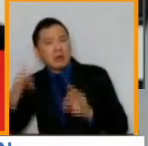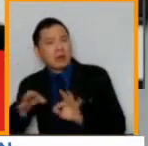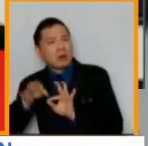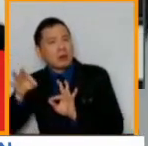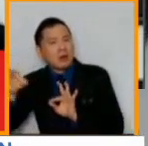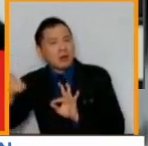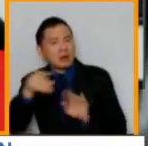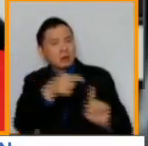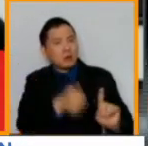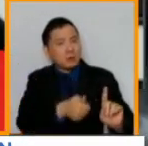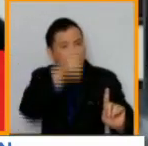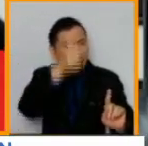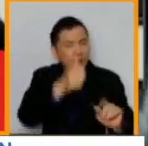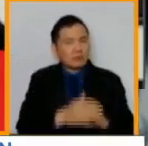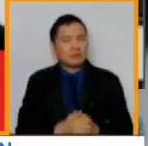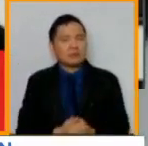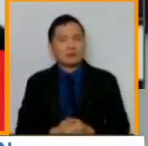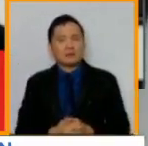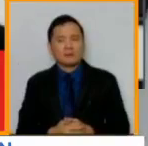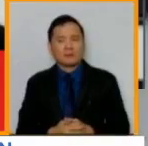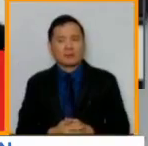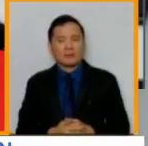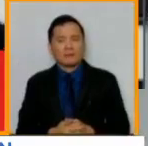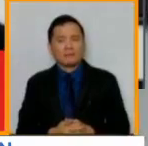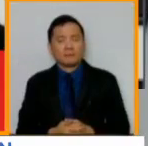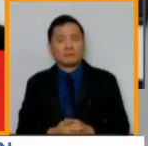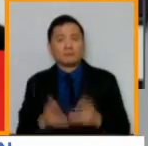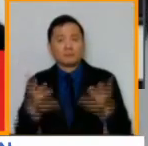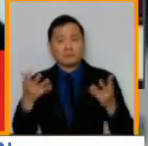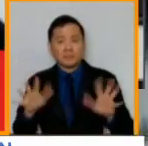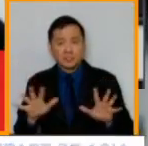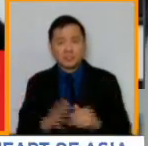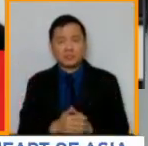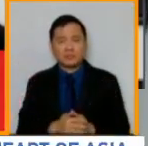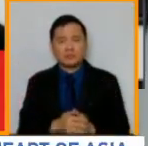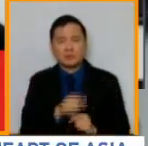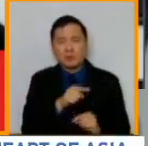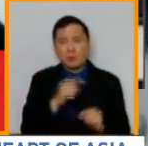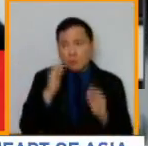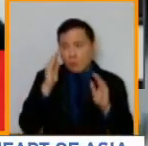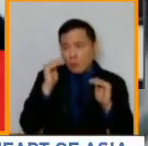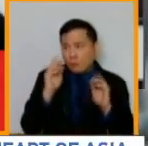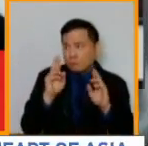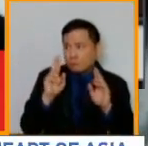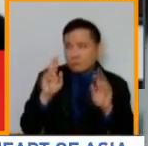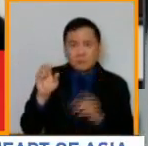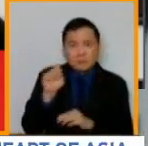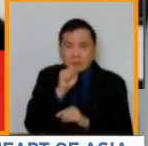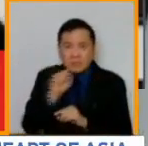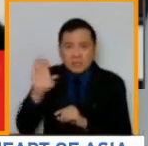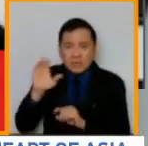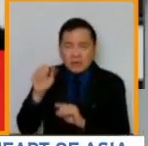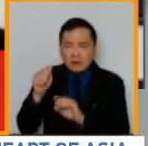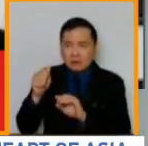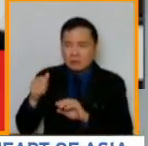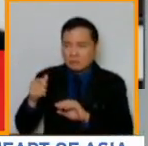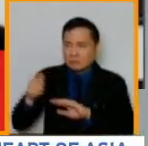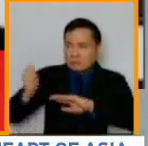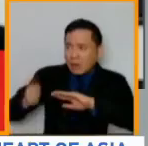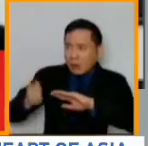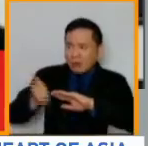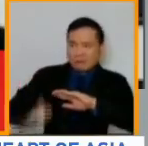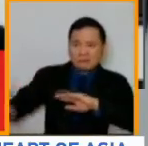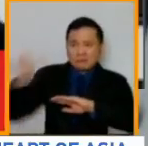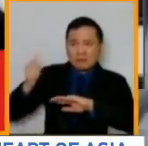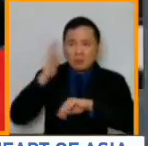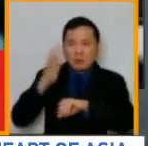ruling on his disqualification, and then hoping that, you know, the Supreme Court will also be slow in deciding